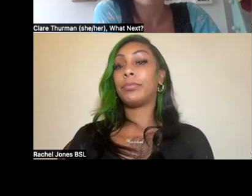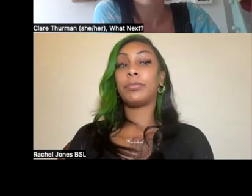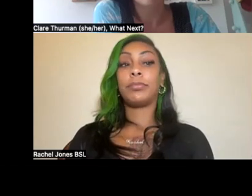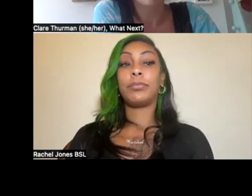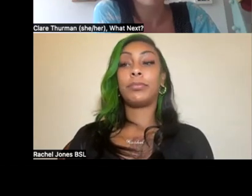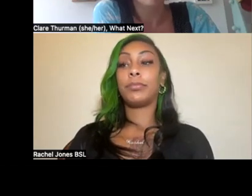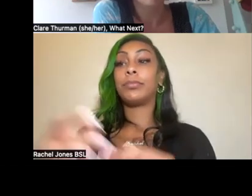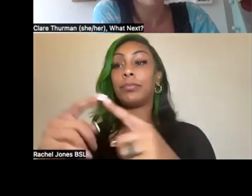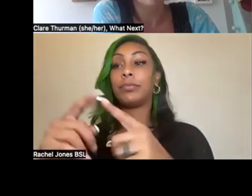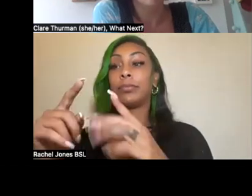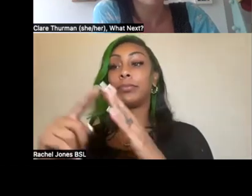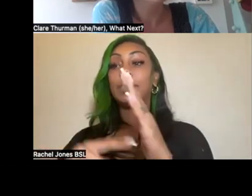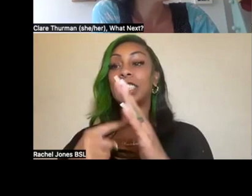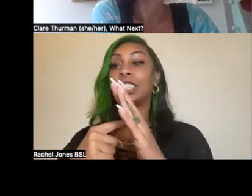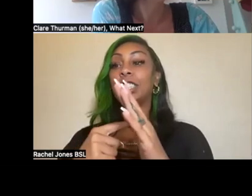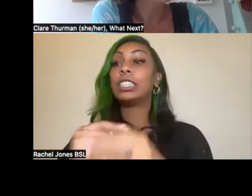EJ speaking.